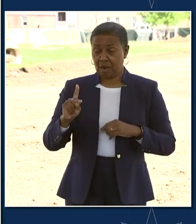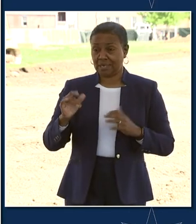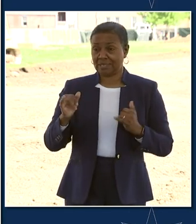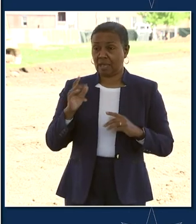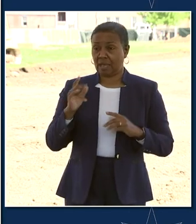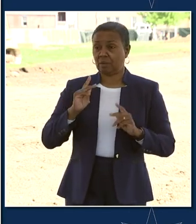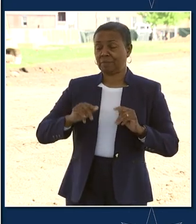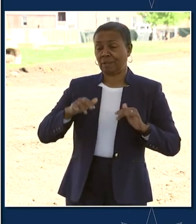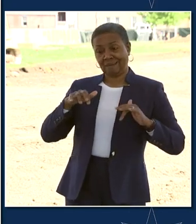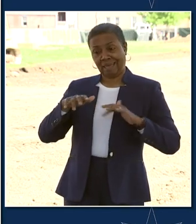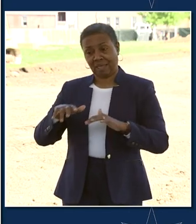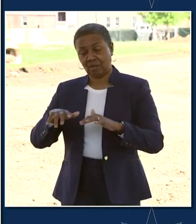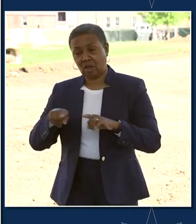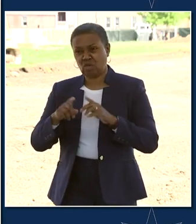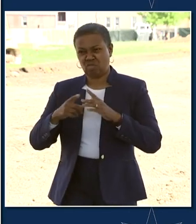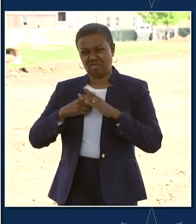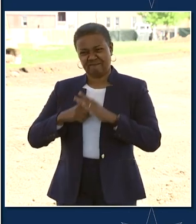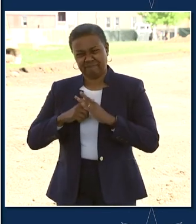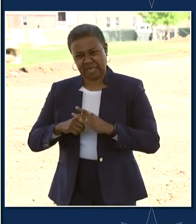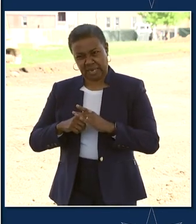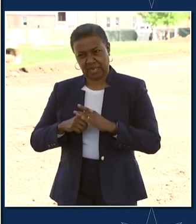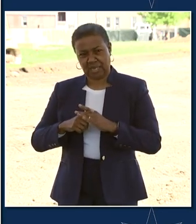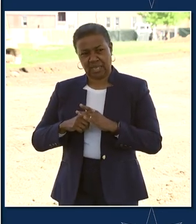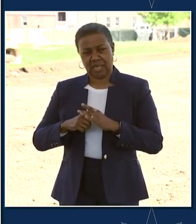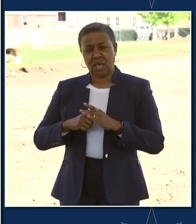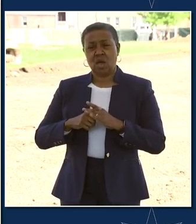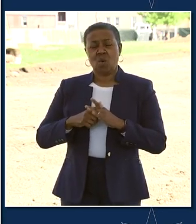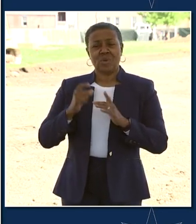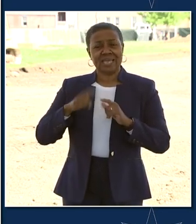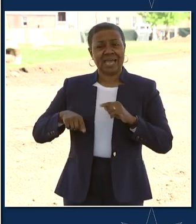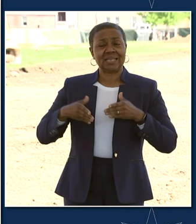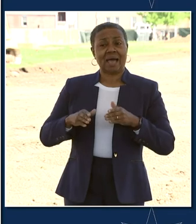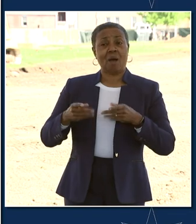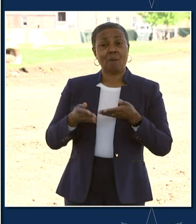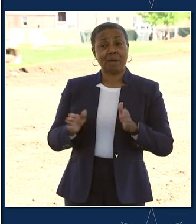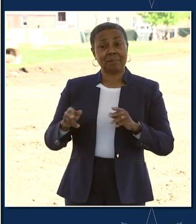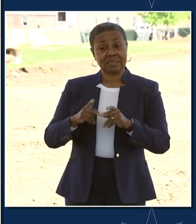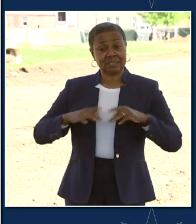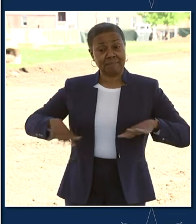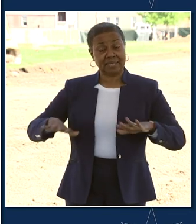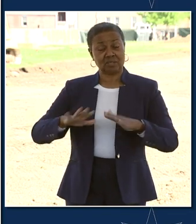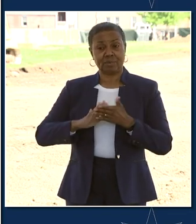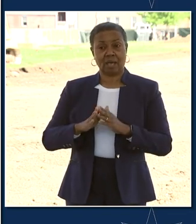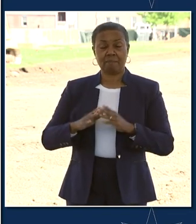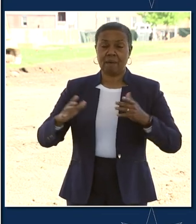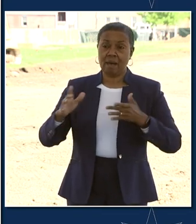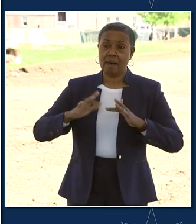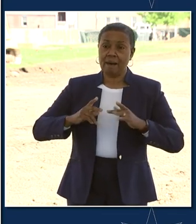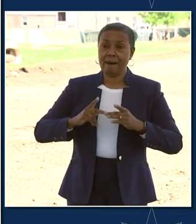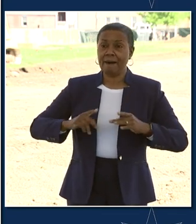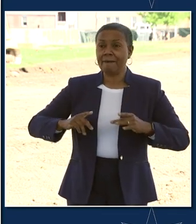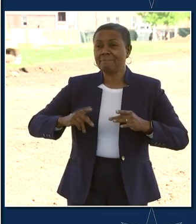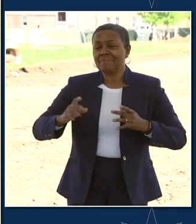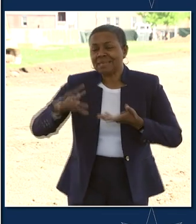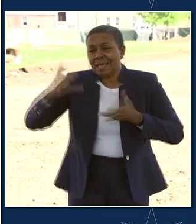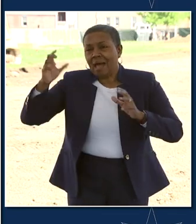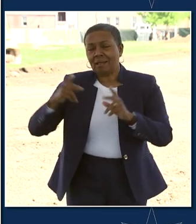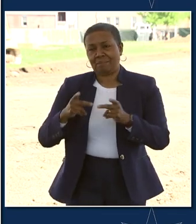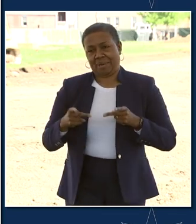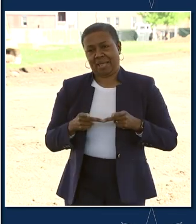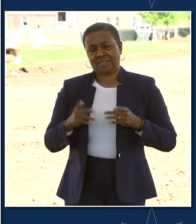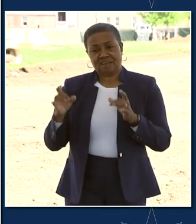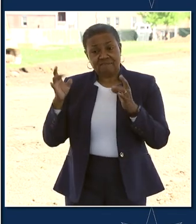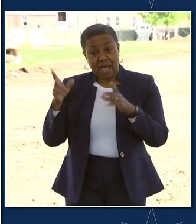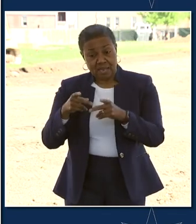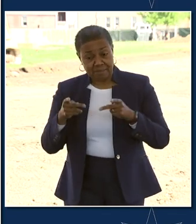but also a flashpoint, we can't allow any public space to be turned into a place of chaos and violence. And so